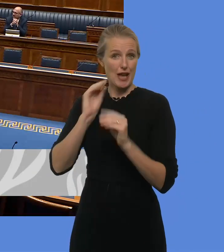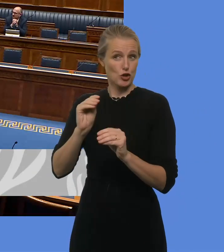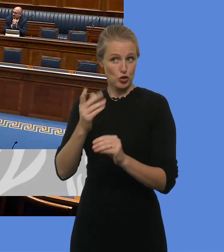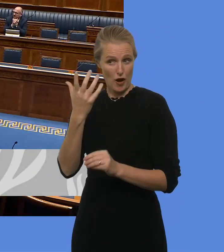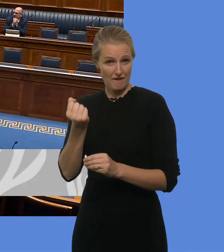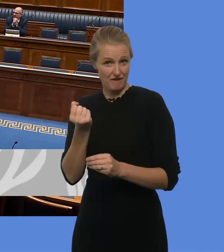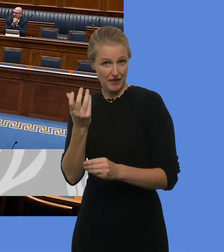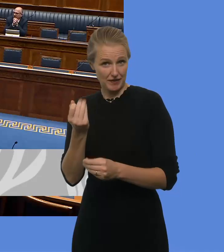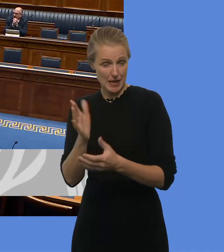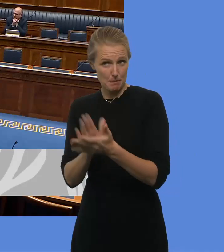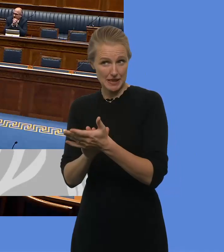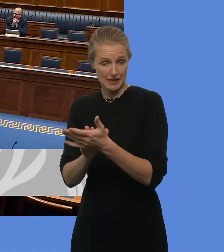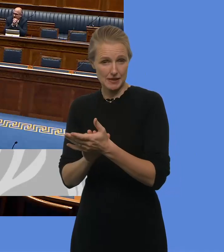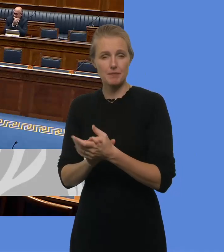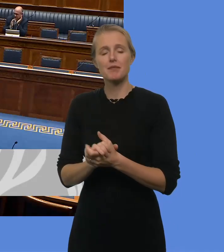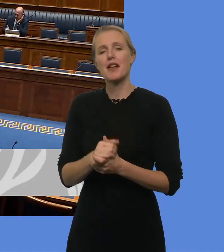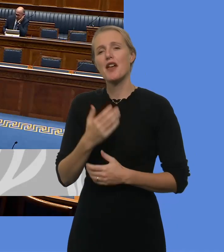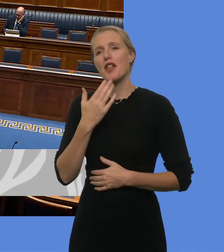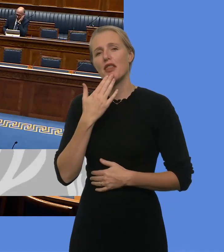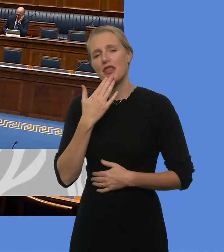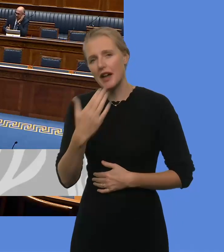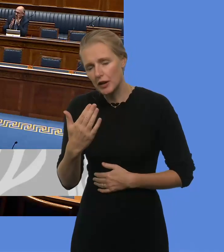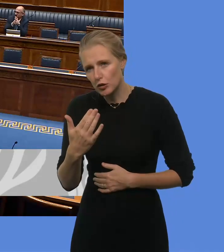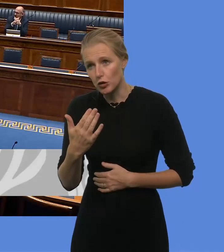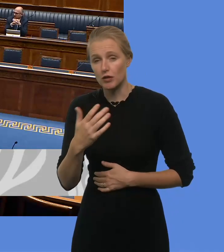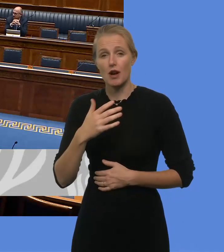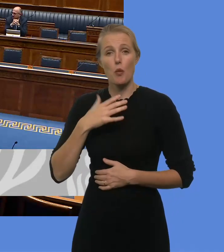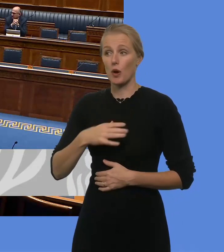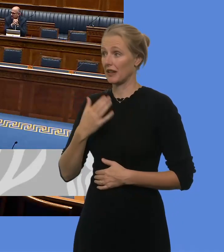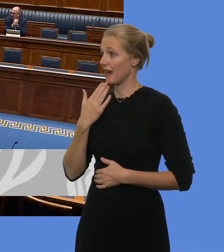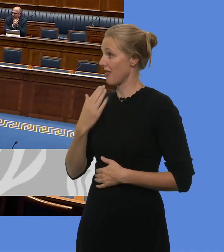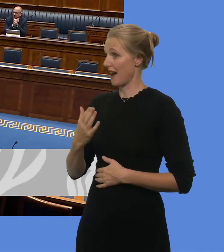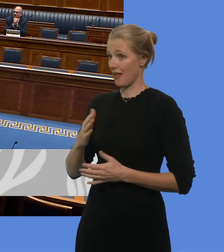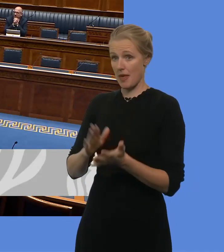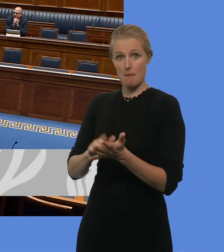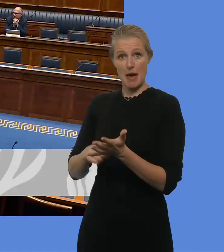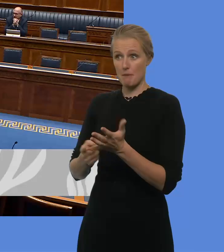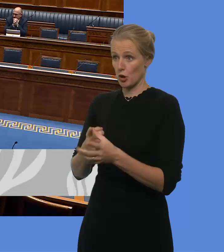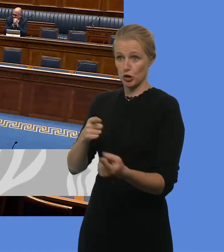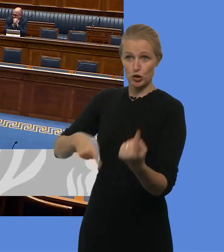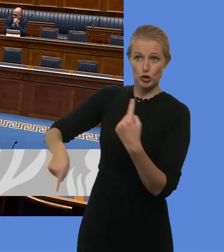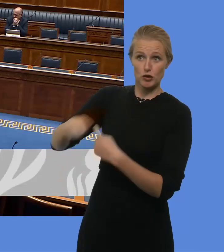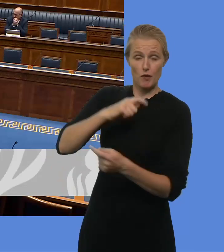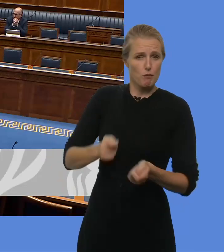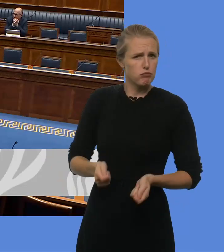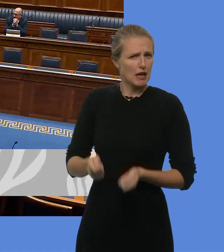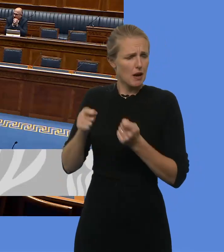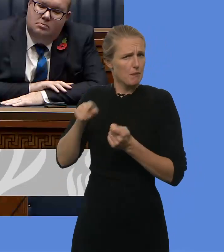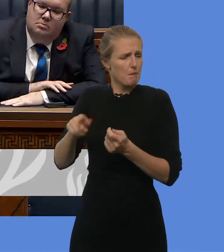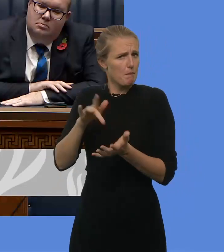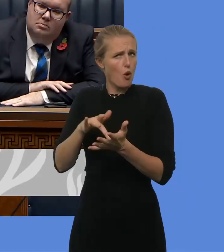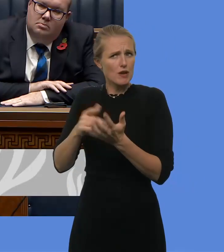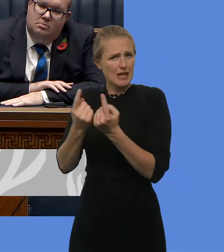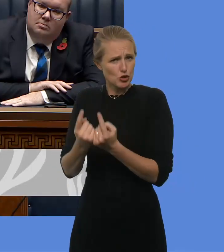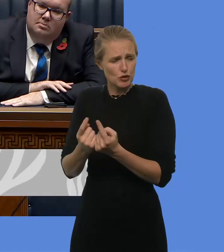Thank you, Mr Deputy Speaker, and can I thank the members for bringing attention to this important issue, in particular